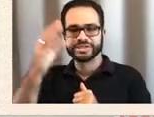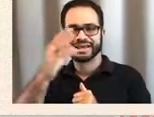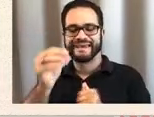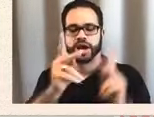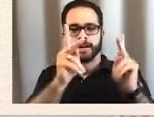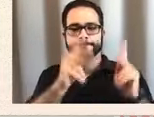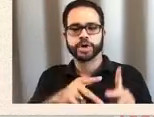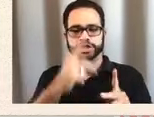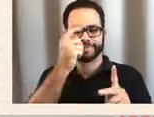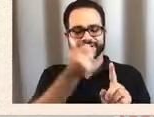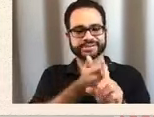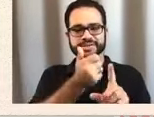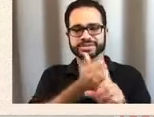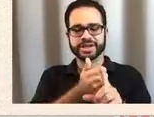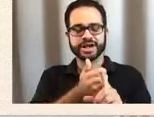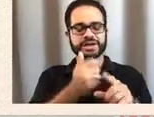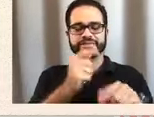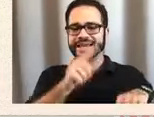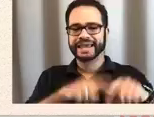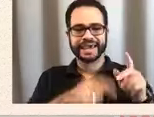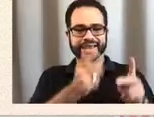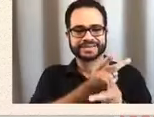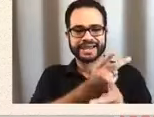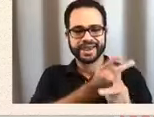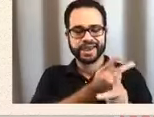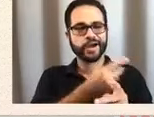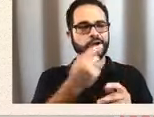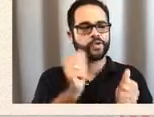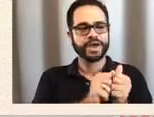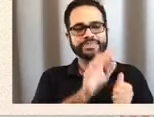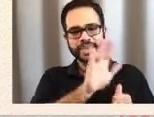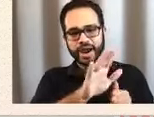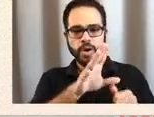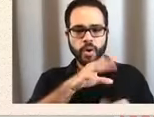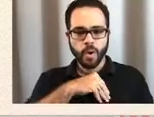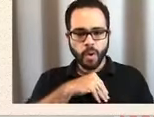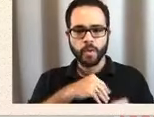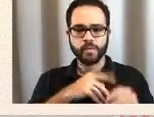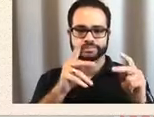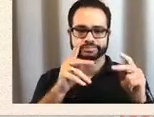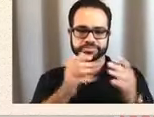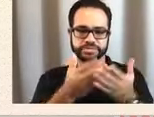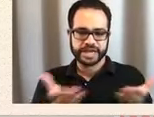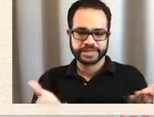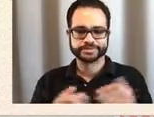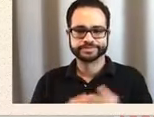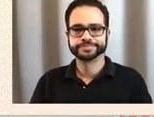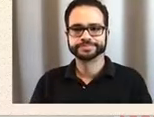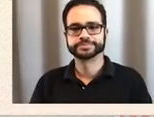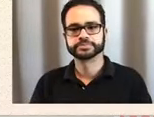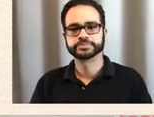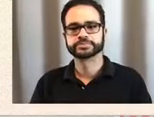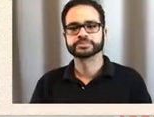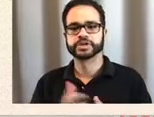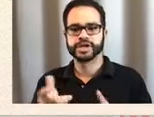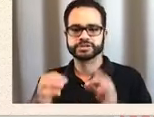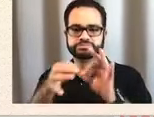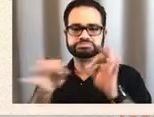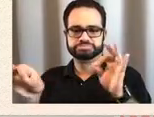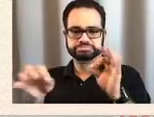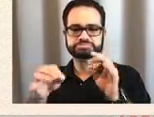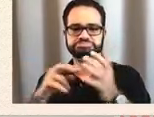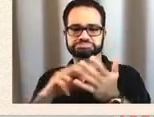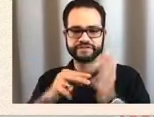care of his or her own affairs, and this person is called the ward. So here is a definition for an incapacitated